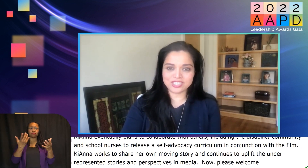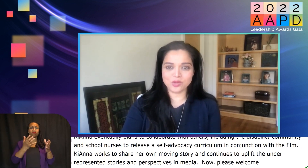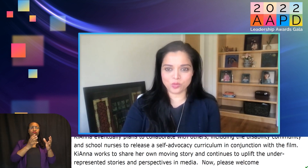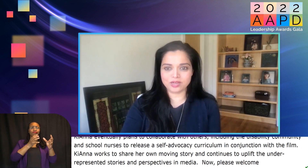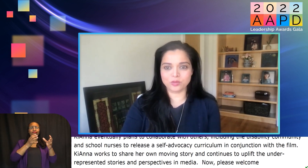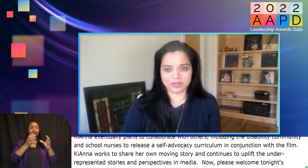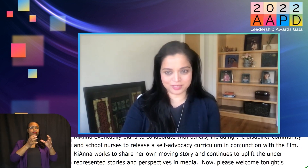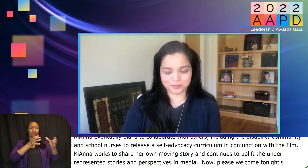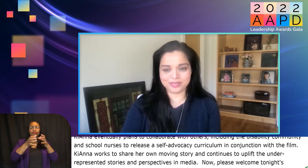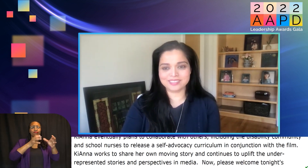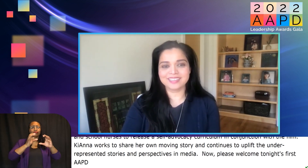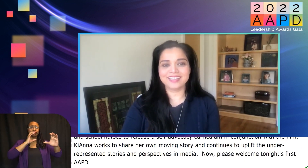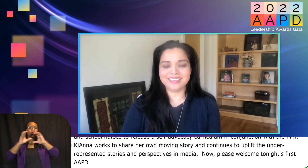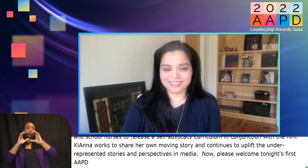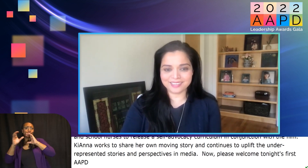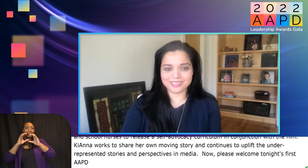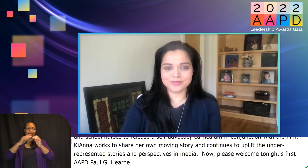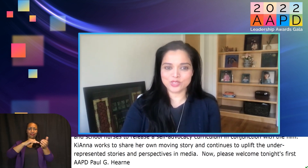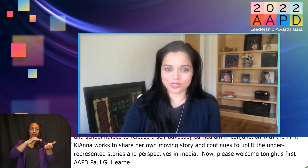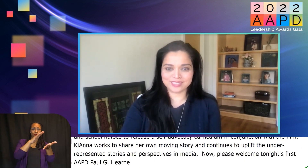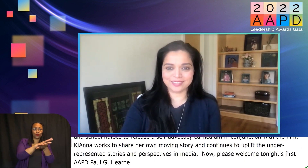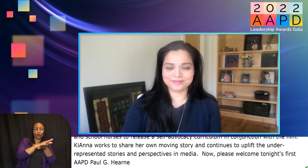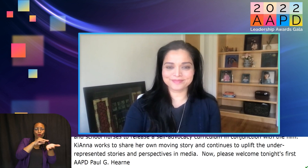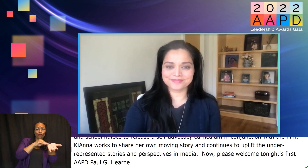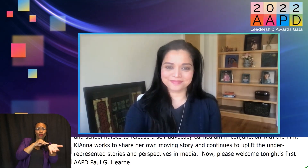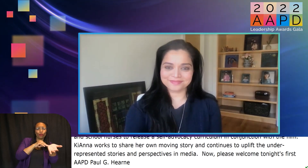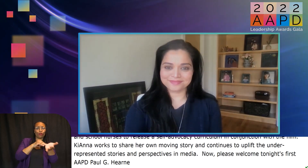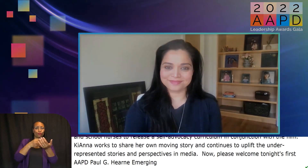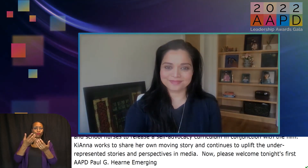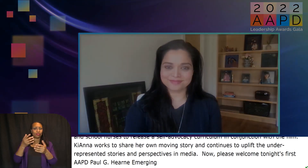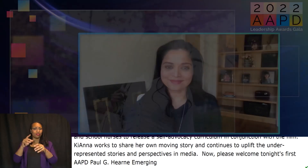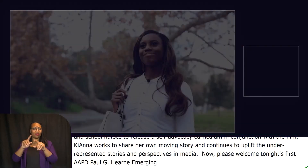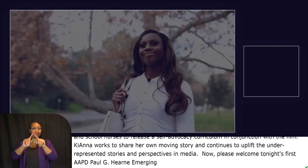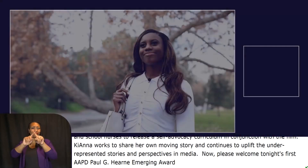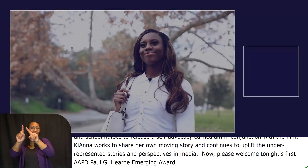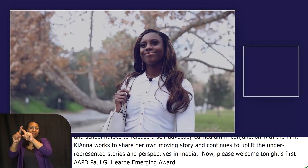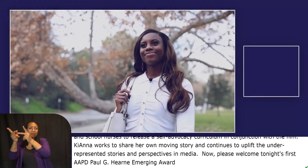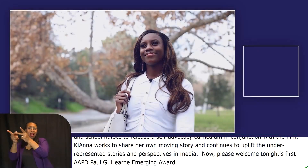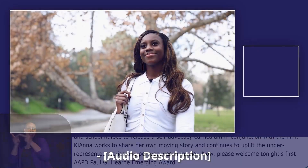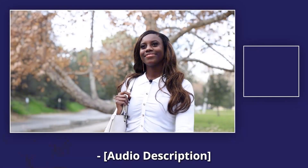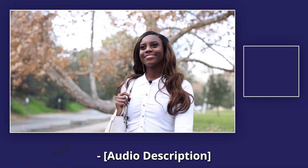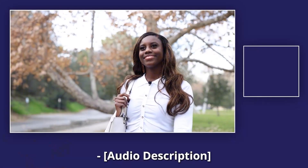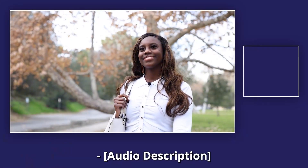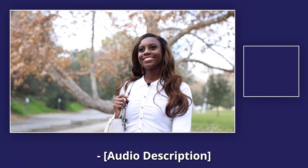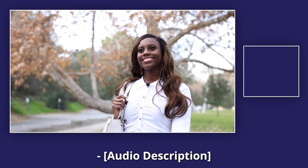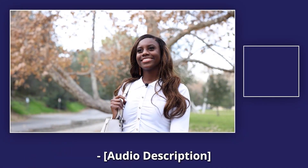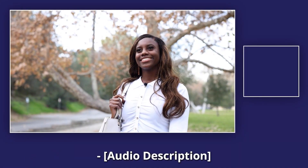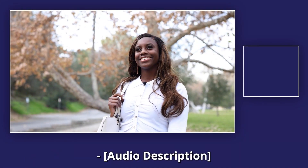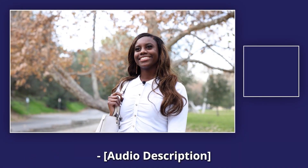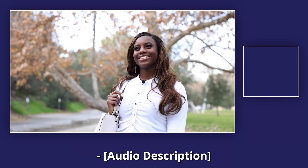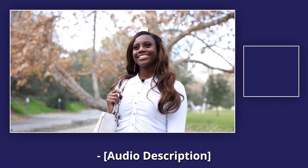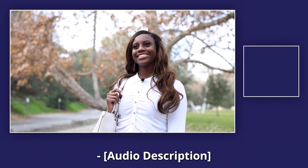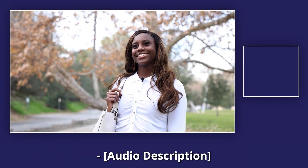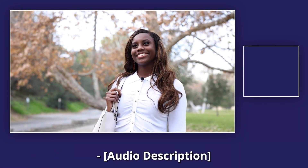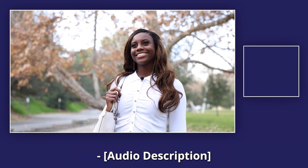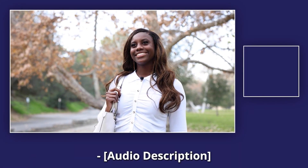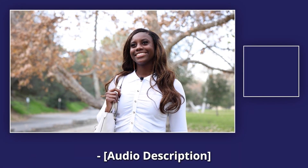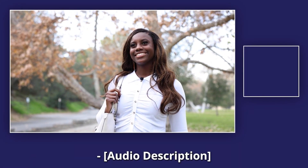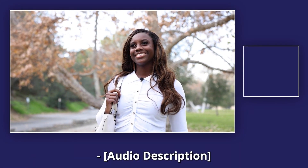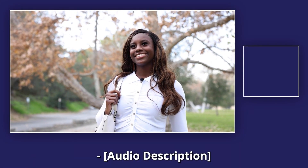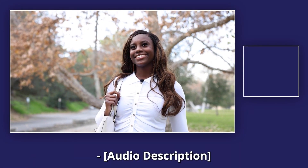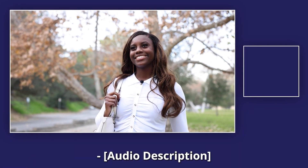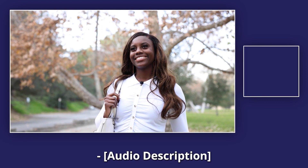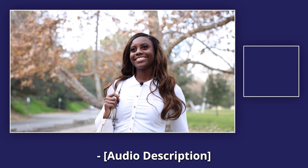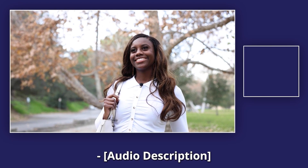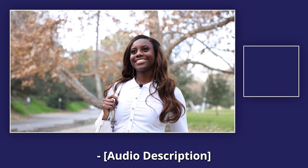Earn Emerging Award recipient, Kiana Dorsey. A young black woman with long, wavy hair smiles as she walks